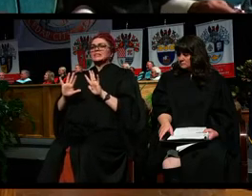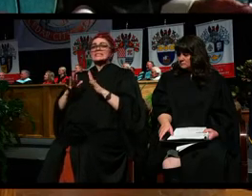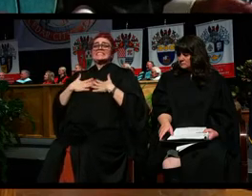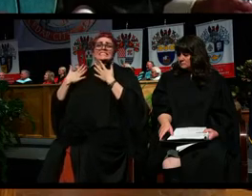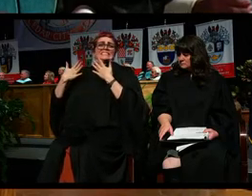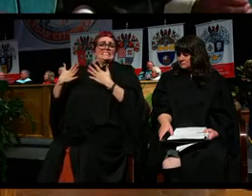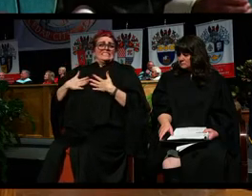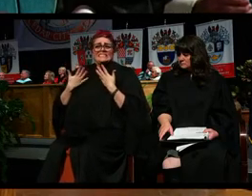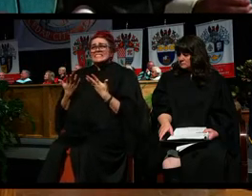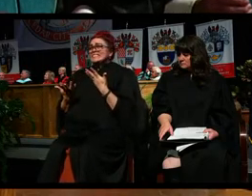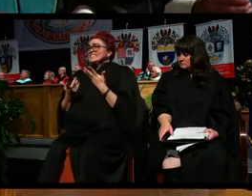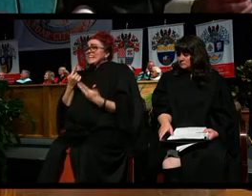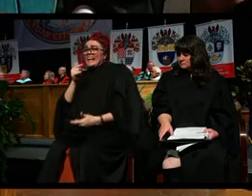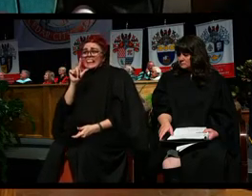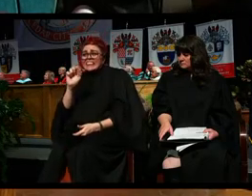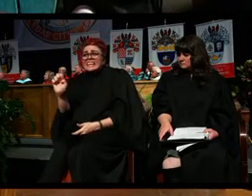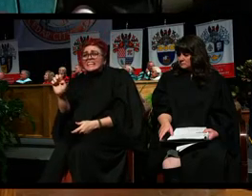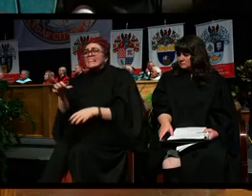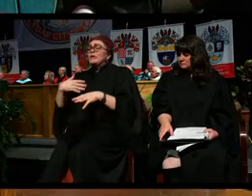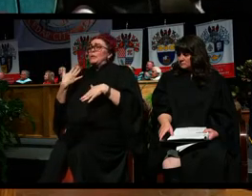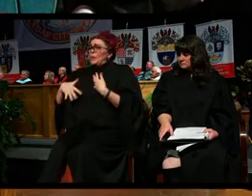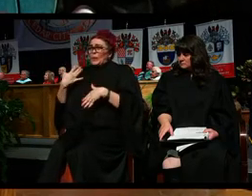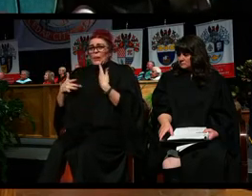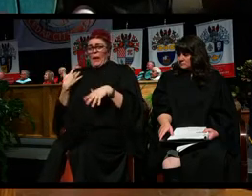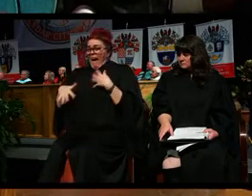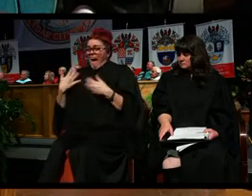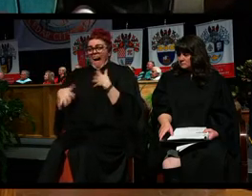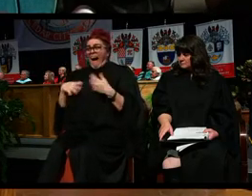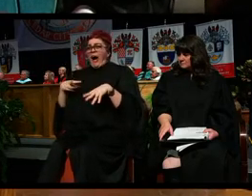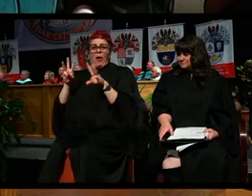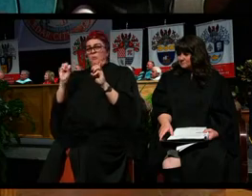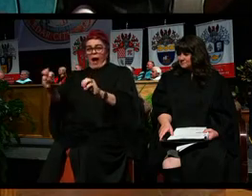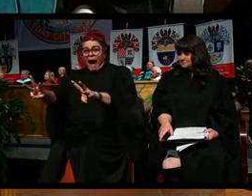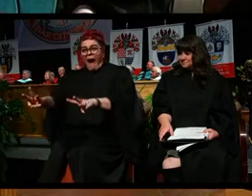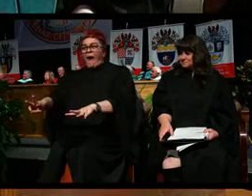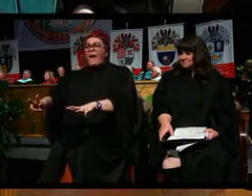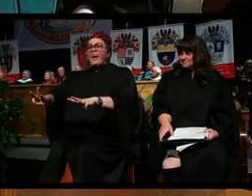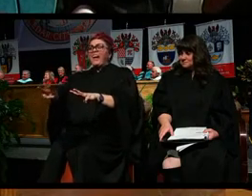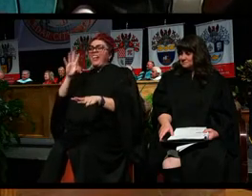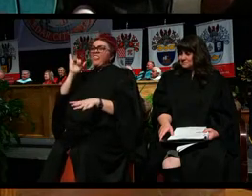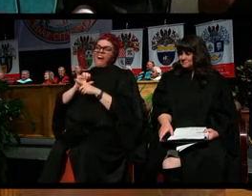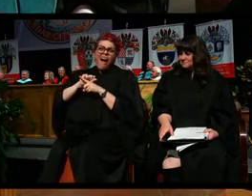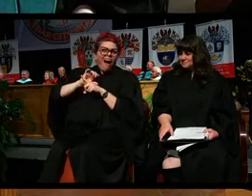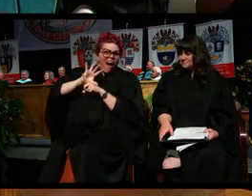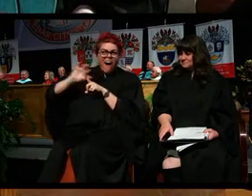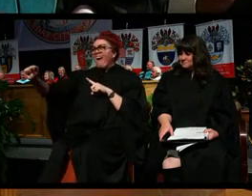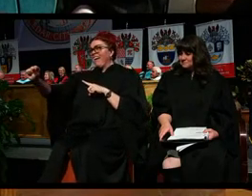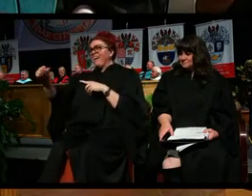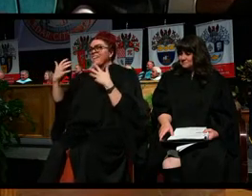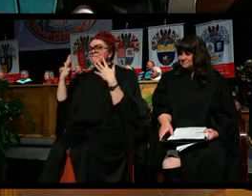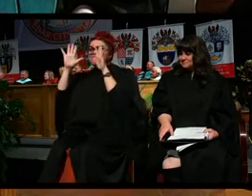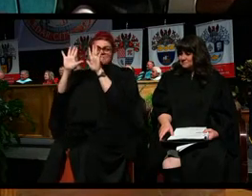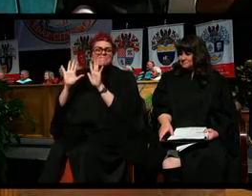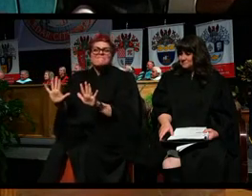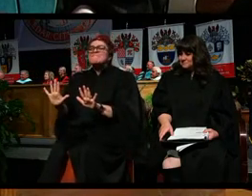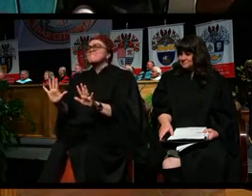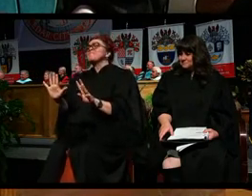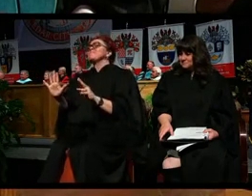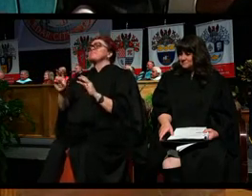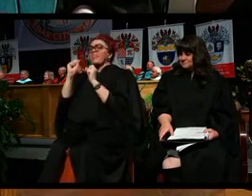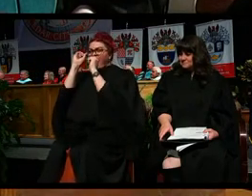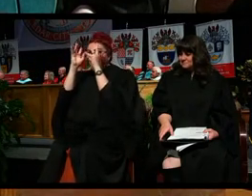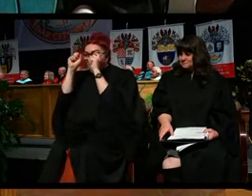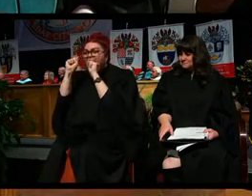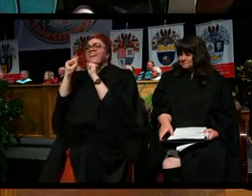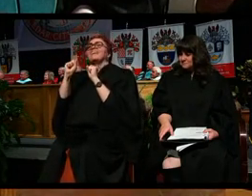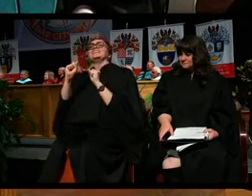joyful glee of like, wow, that's amazing. And we knew each